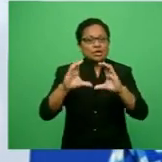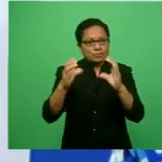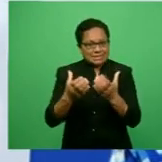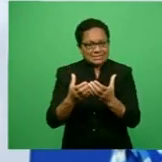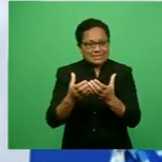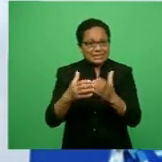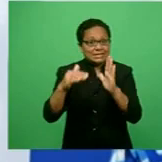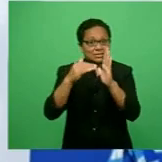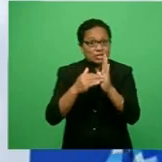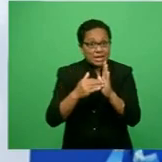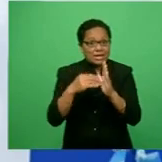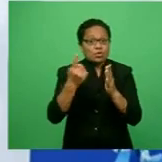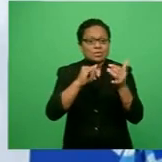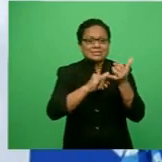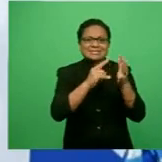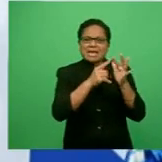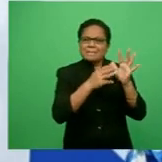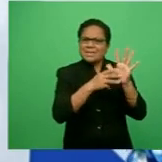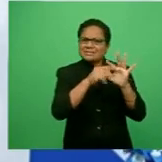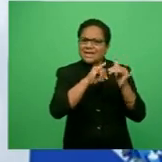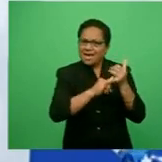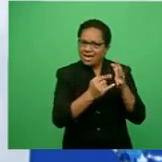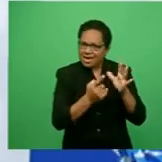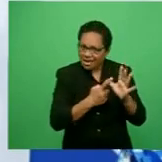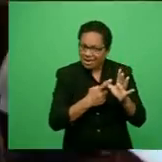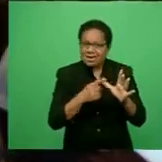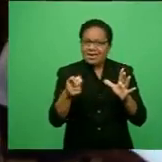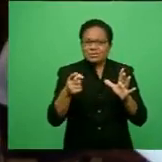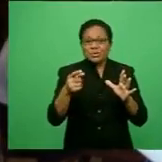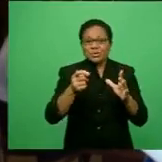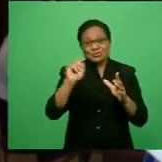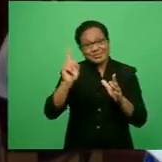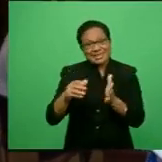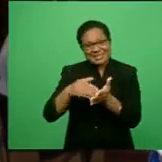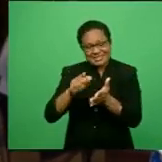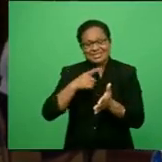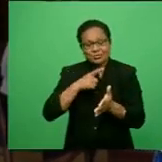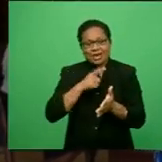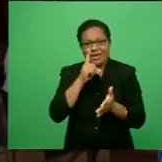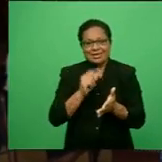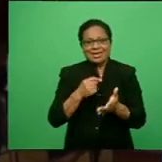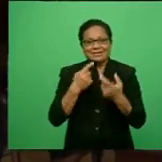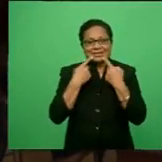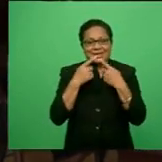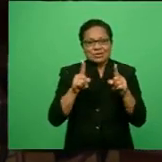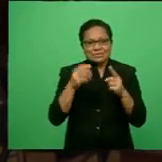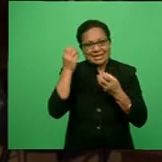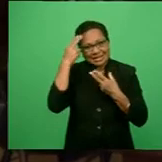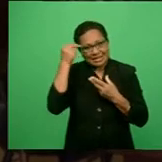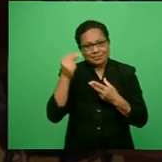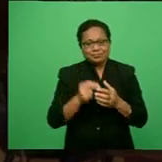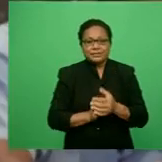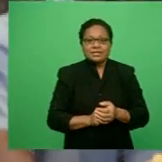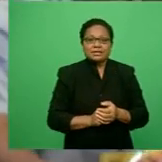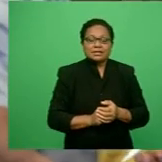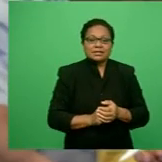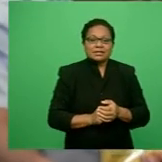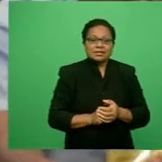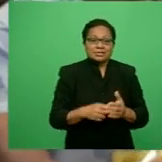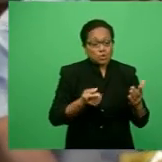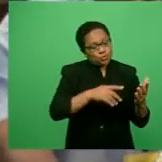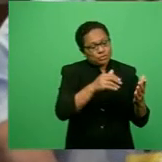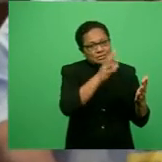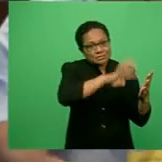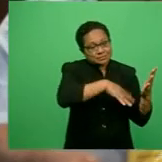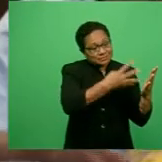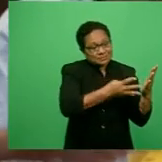Mr. Semesa Karavaki. I can share that because that's been endorsed today. Duituturanga says work on the review of the constitution has already begun,